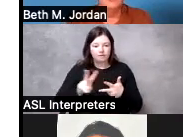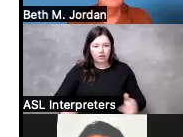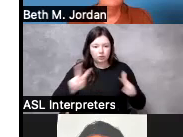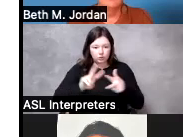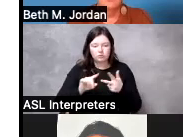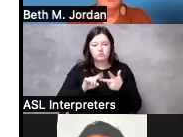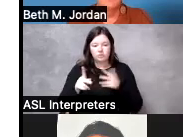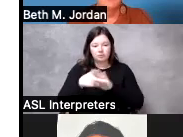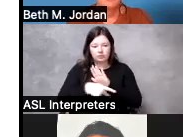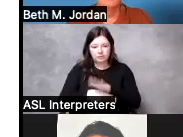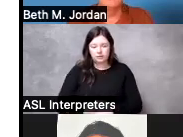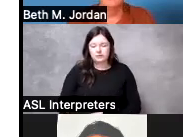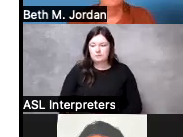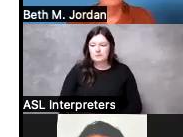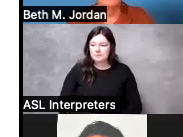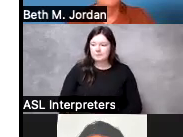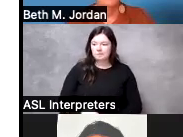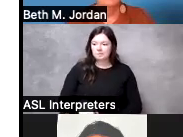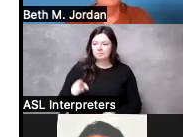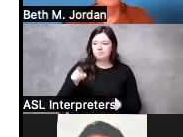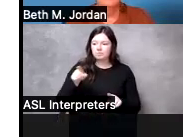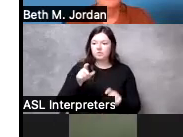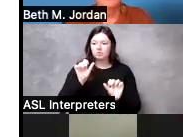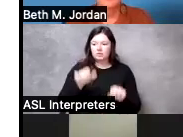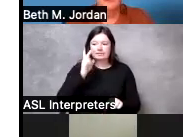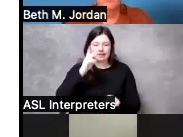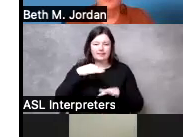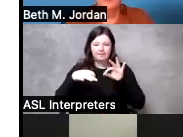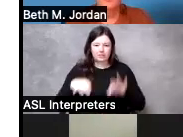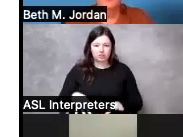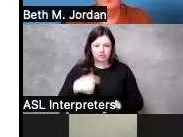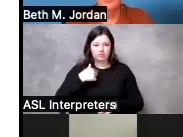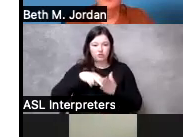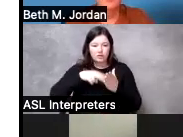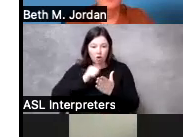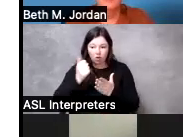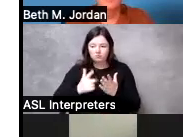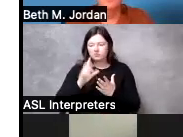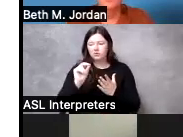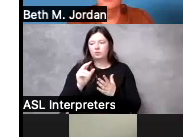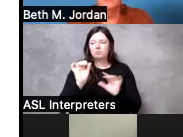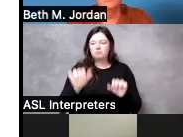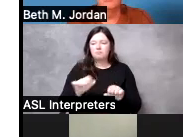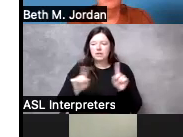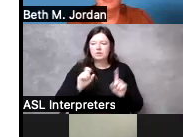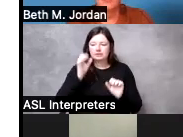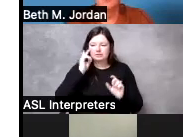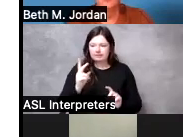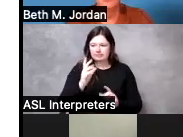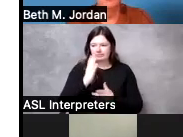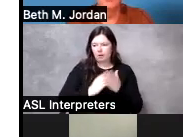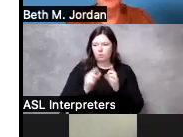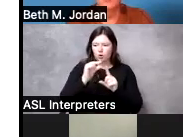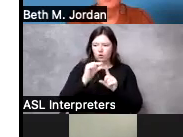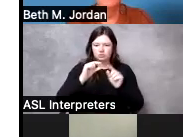Here you can see the definition of a system of care, and I won't read it to you, but you'll notice that there are some key words that are bolded, and I think those are things that we all value and